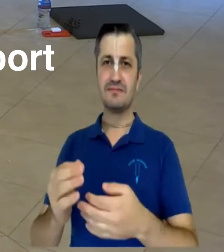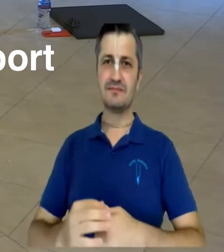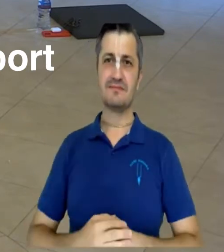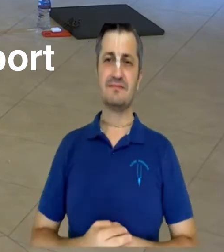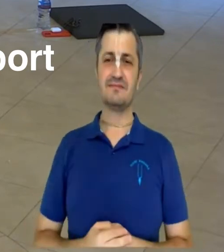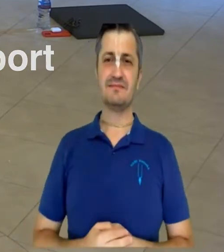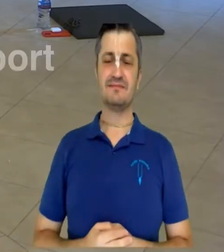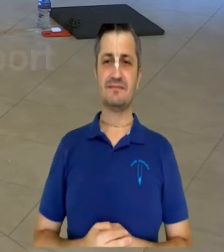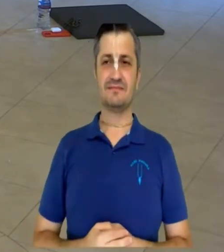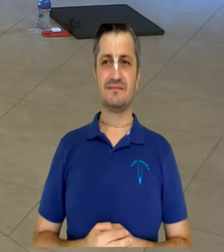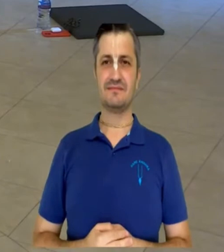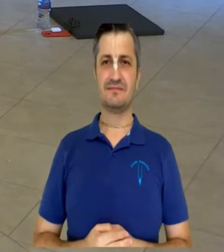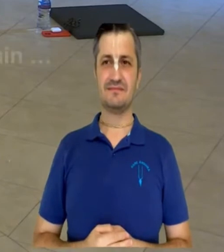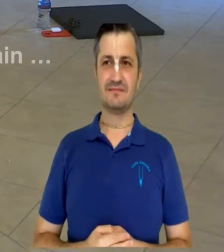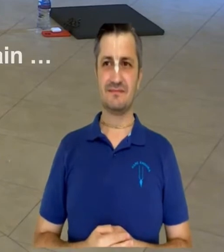So,